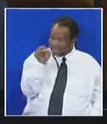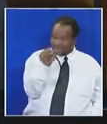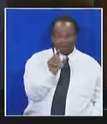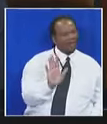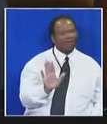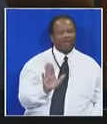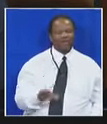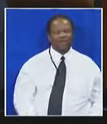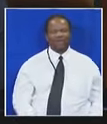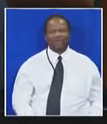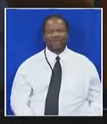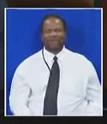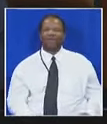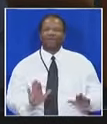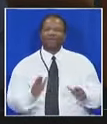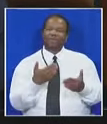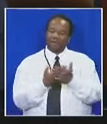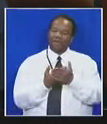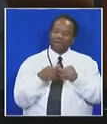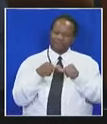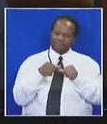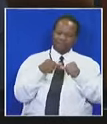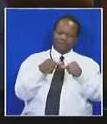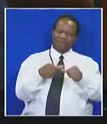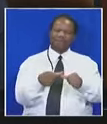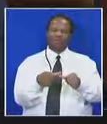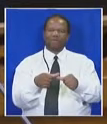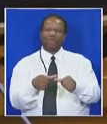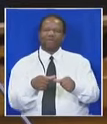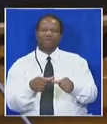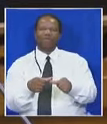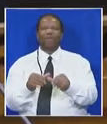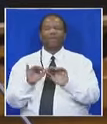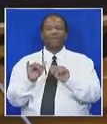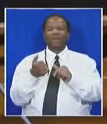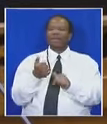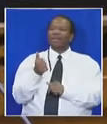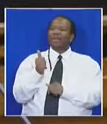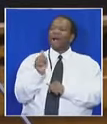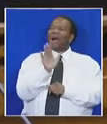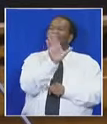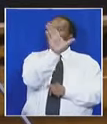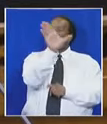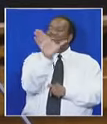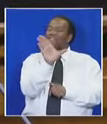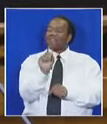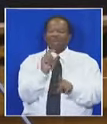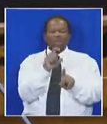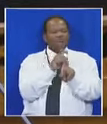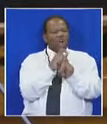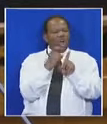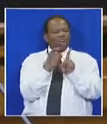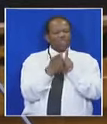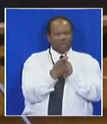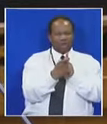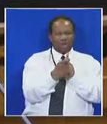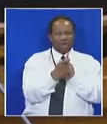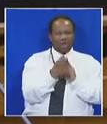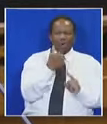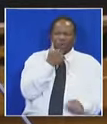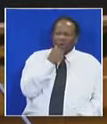Honourable Member, can we proceed? I have made a ruling. African culture hates with passion children about